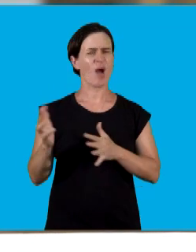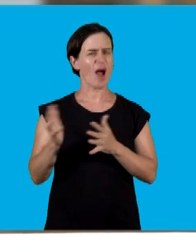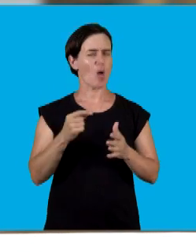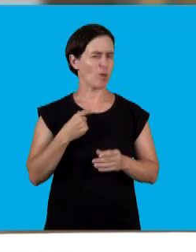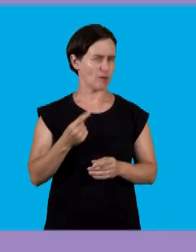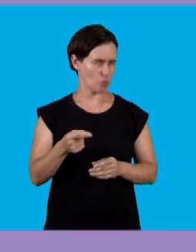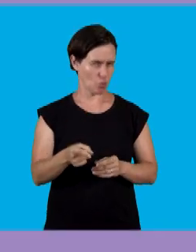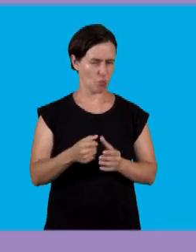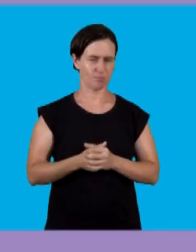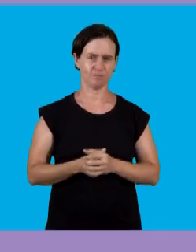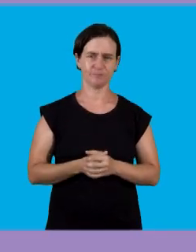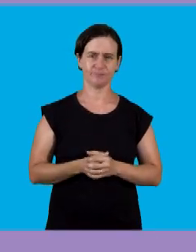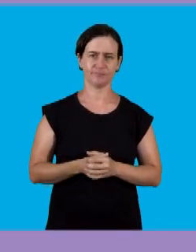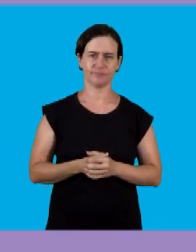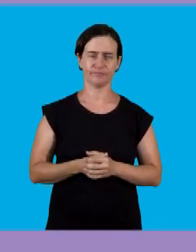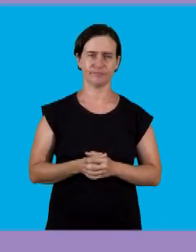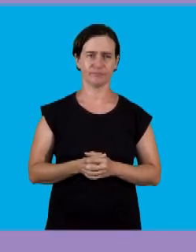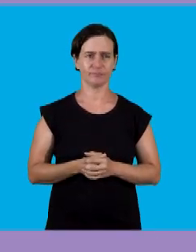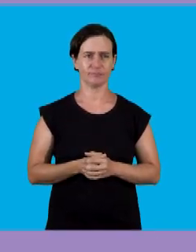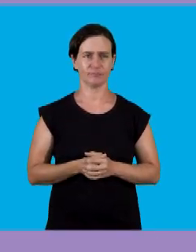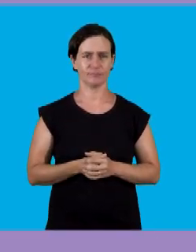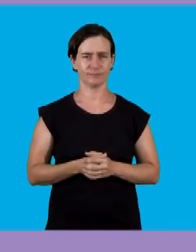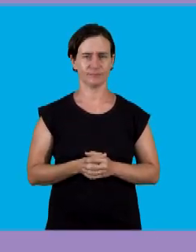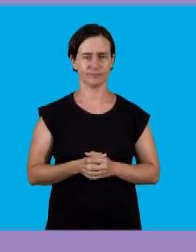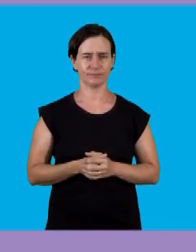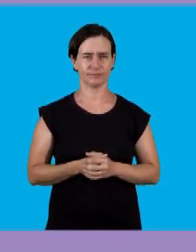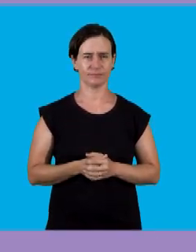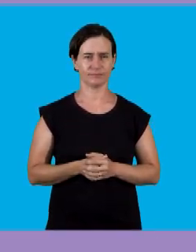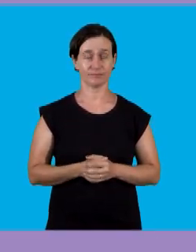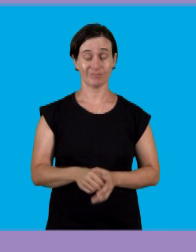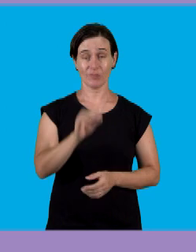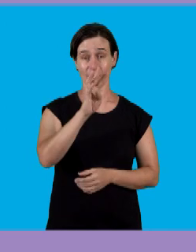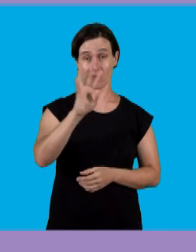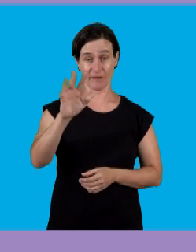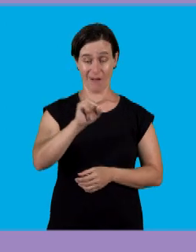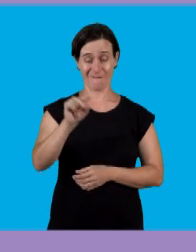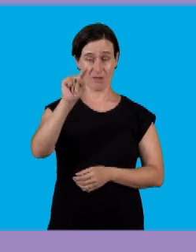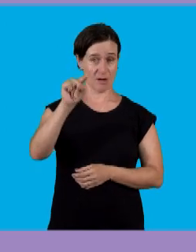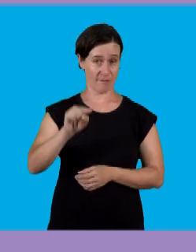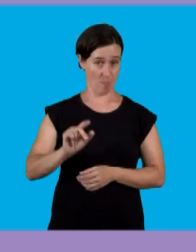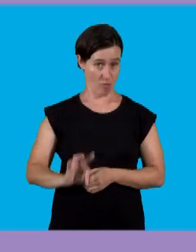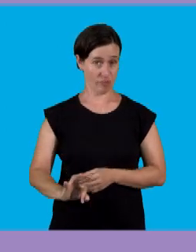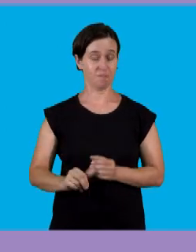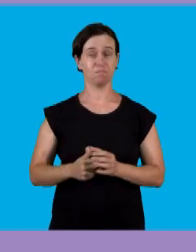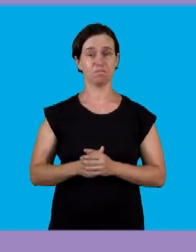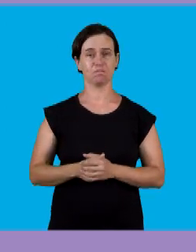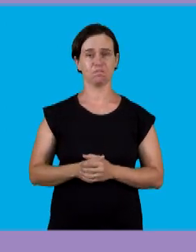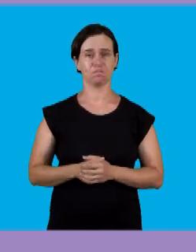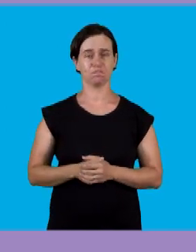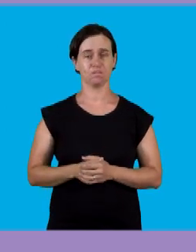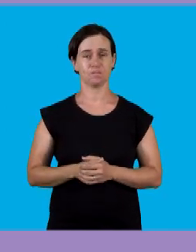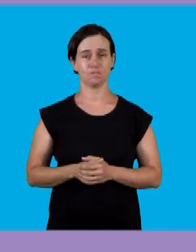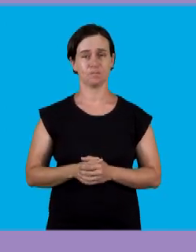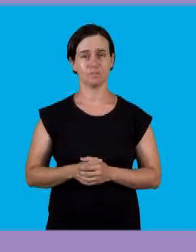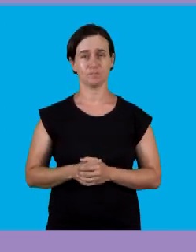that expression. So firstly, we have been given here a fraction 45 divided by 3. Now